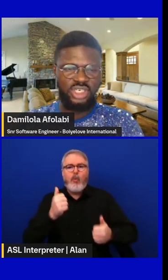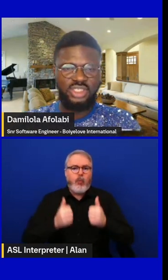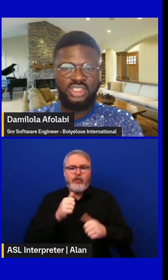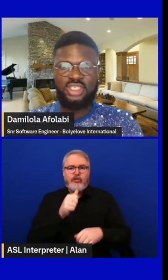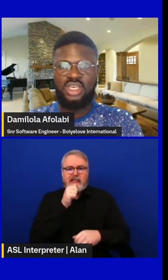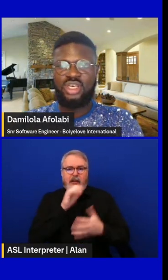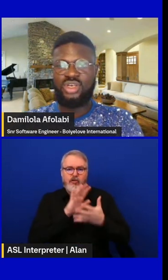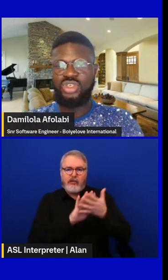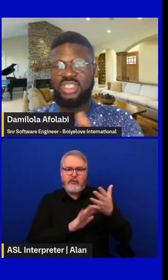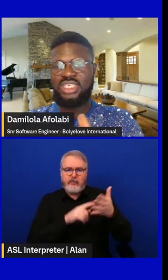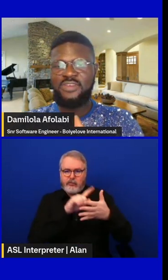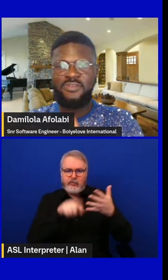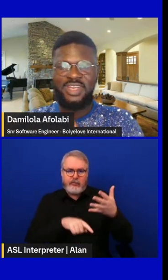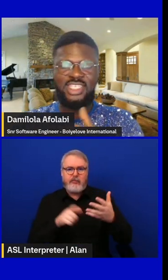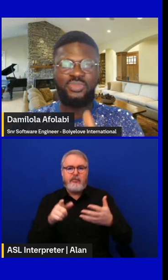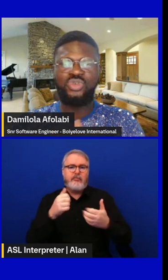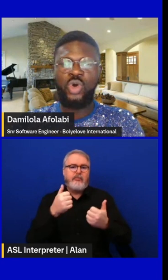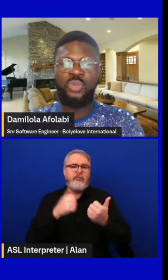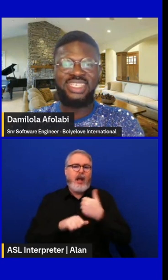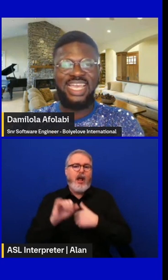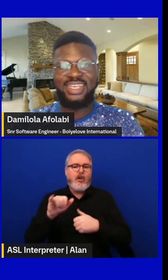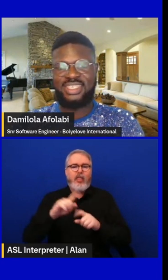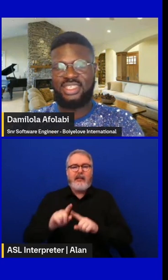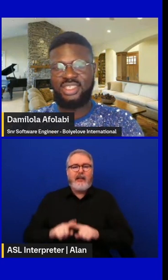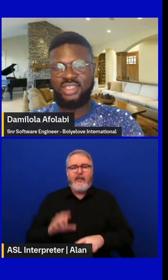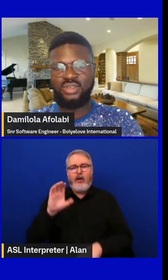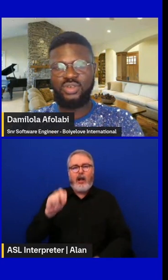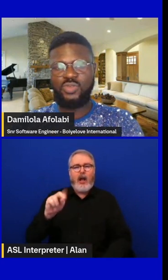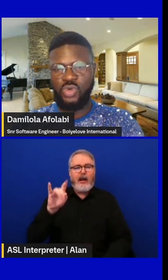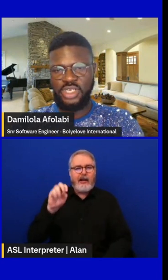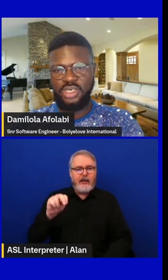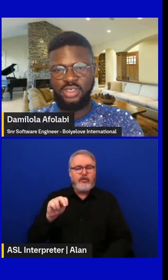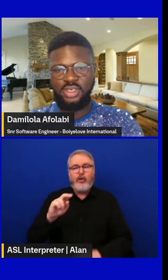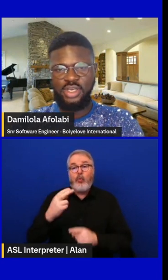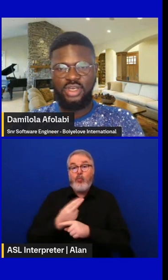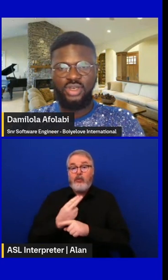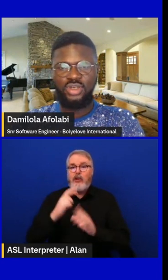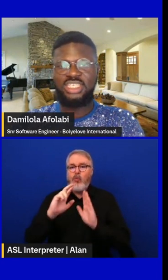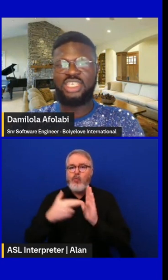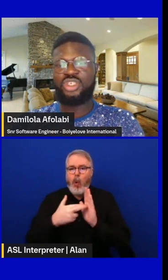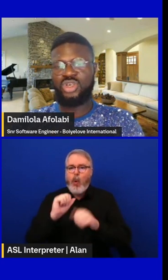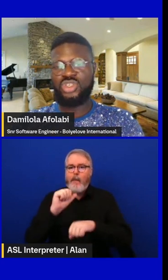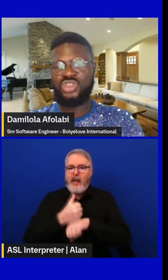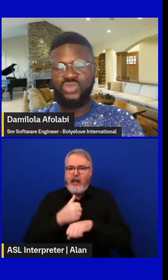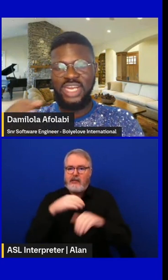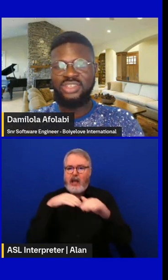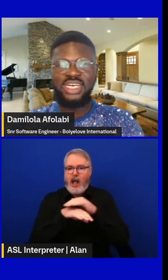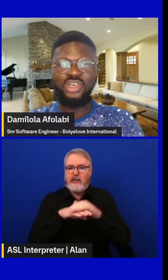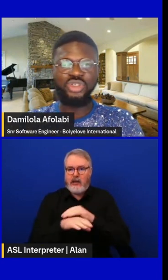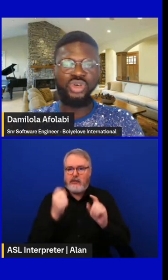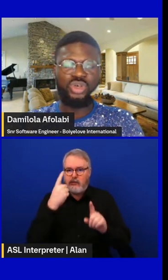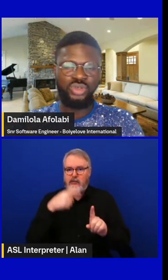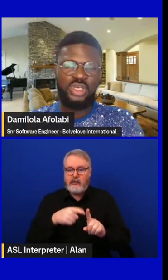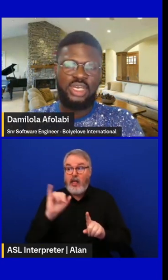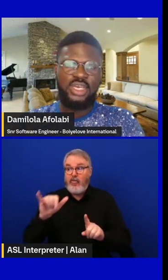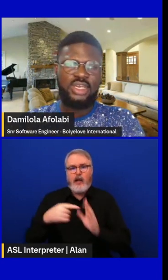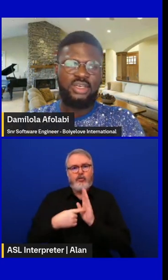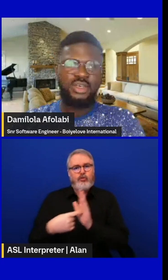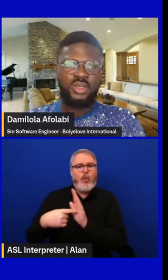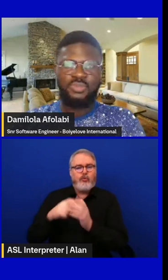conditions, using a flexible role-based access model. This ensures granular